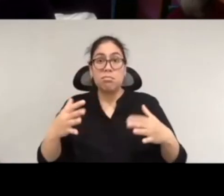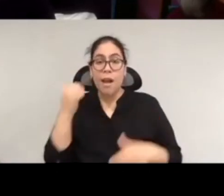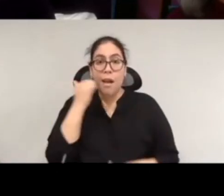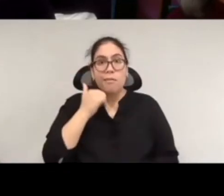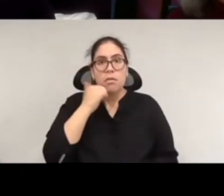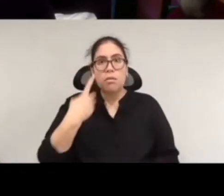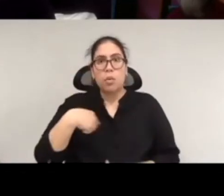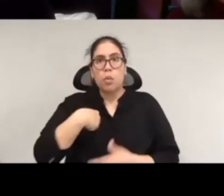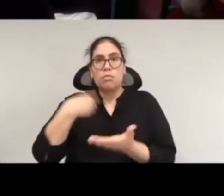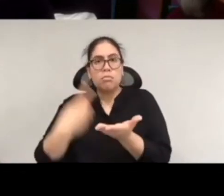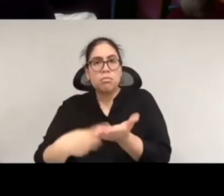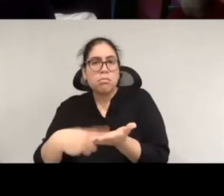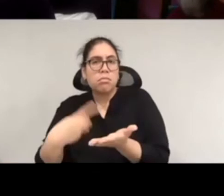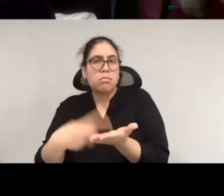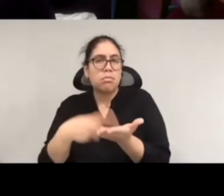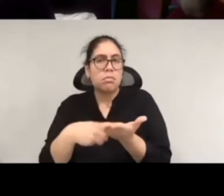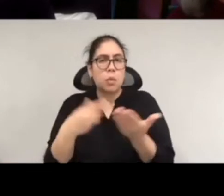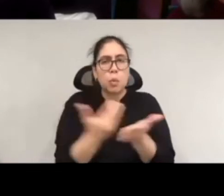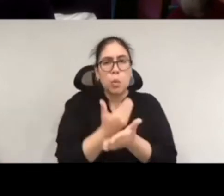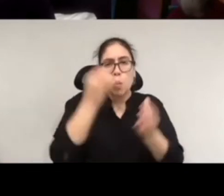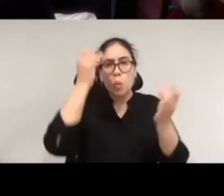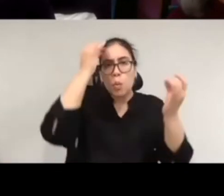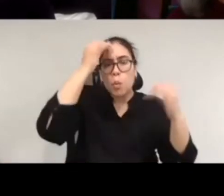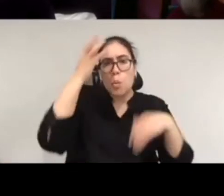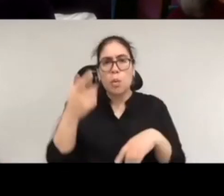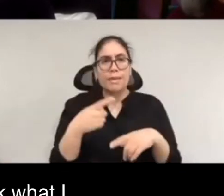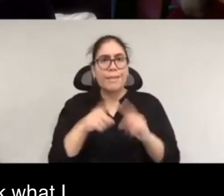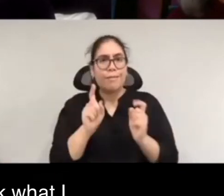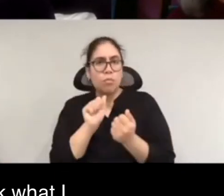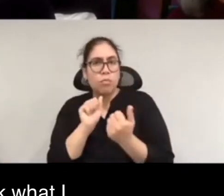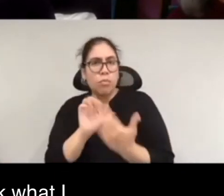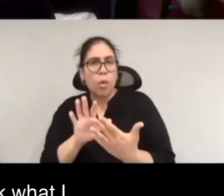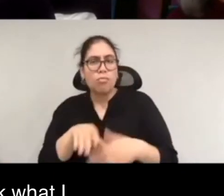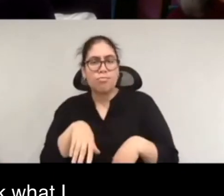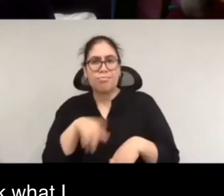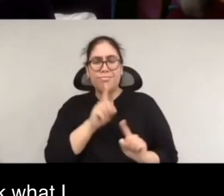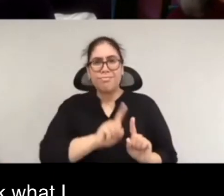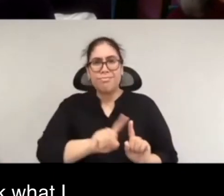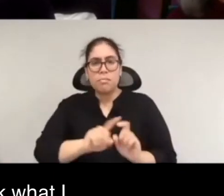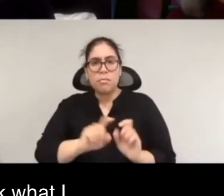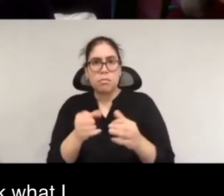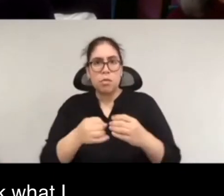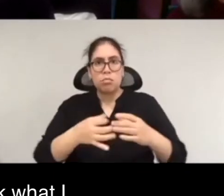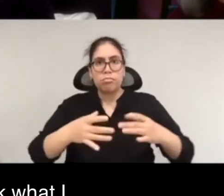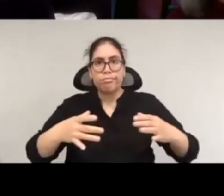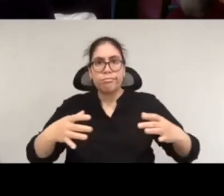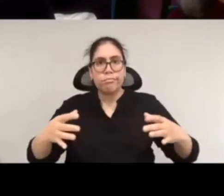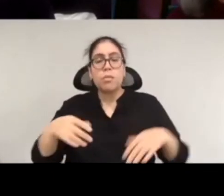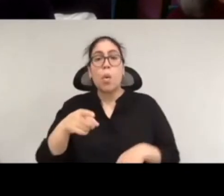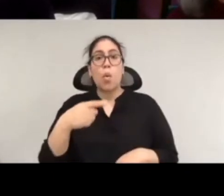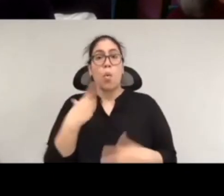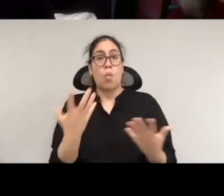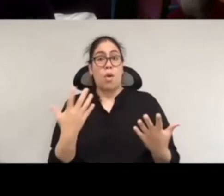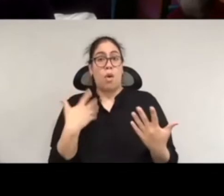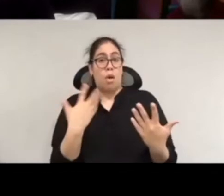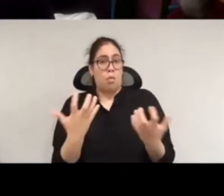talking about it in newer ways. We're thinking about it in newer ways. And I think what I would like to comment on is